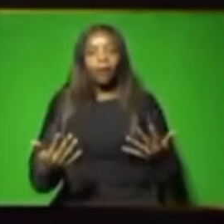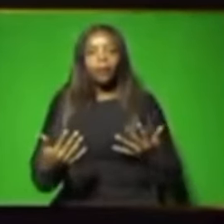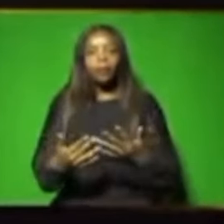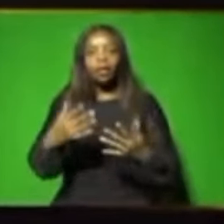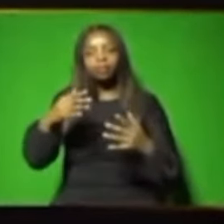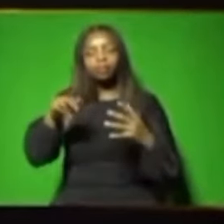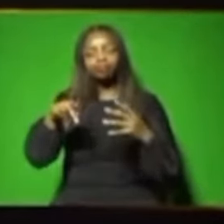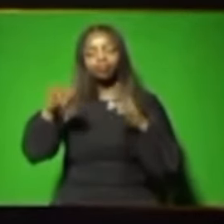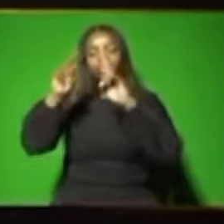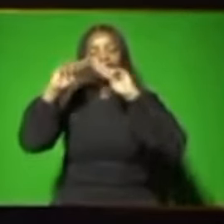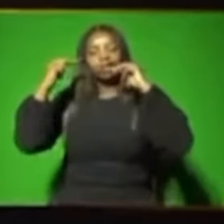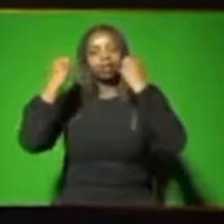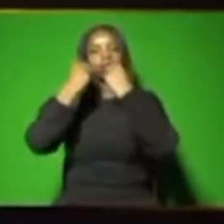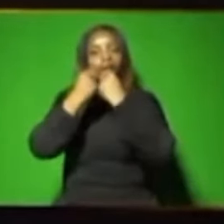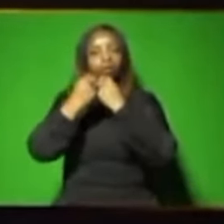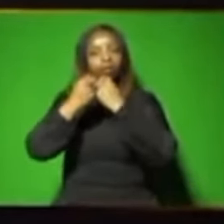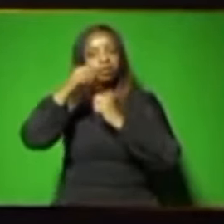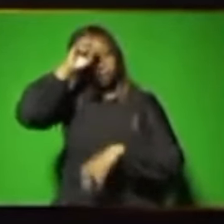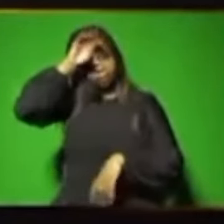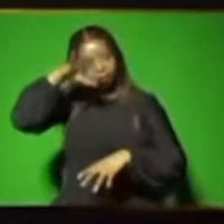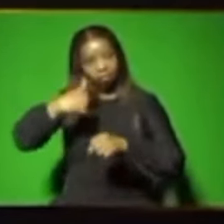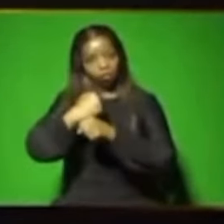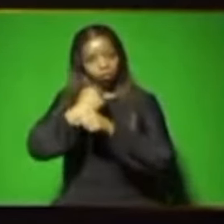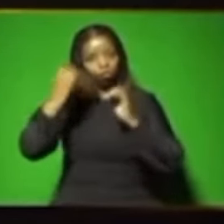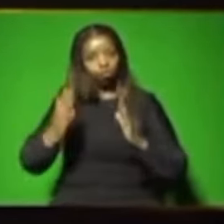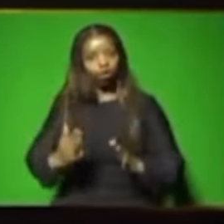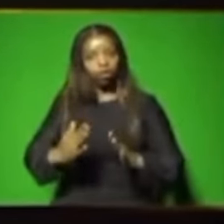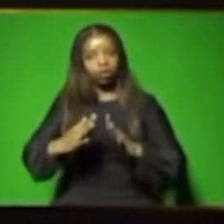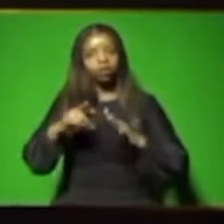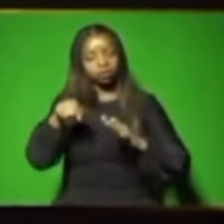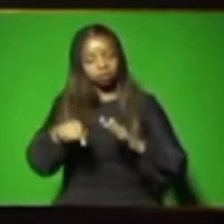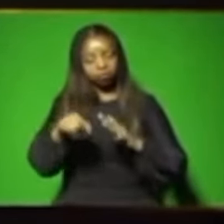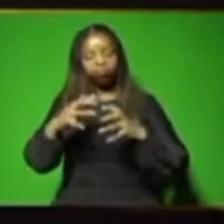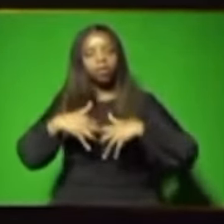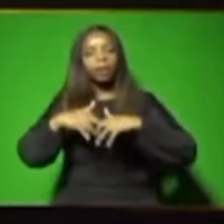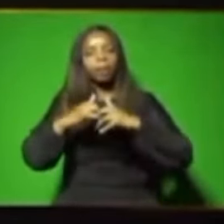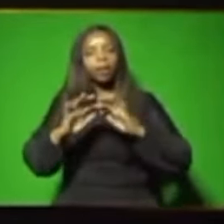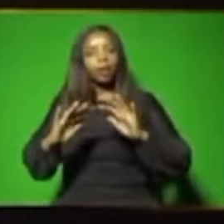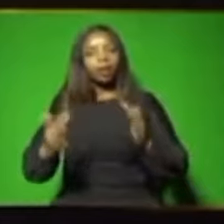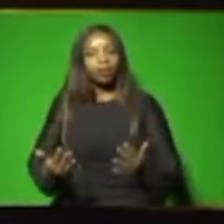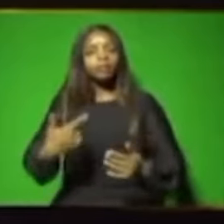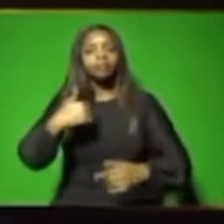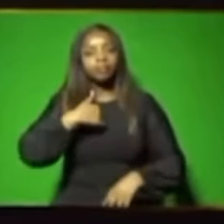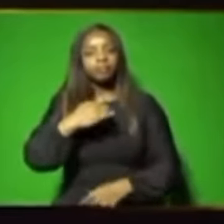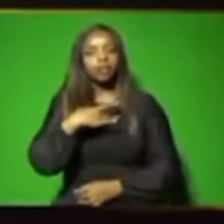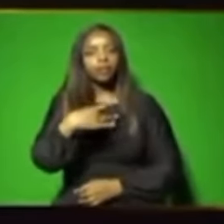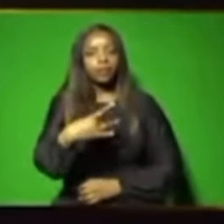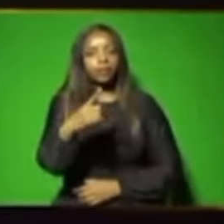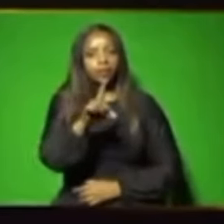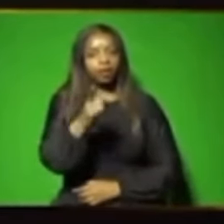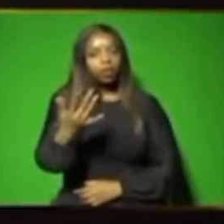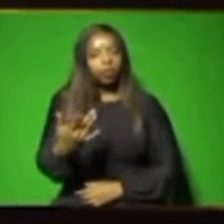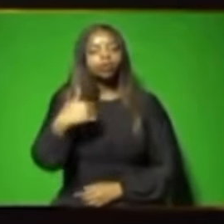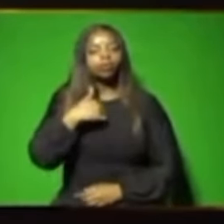about what Julius always have to say, you know. I really liked what